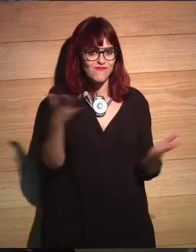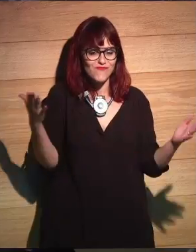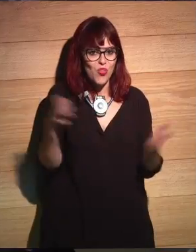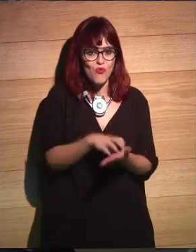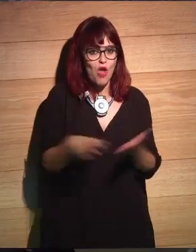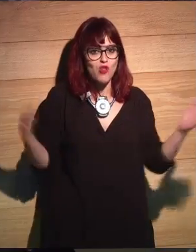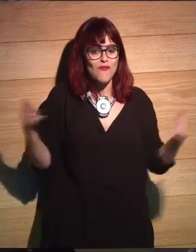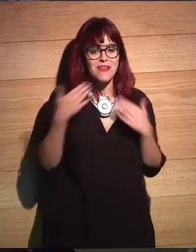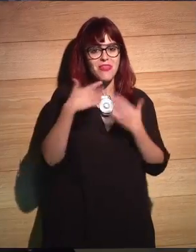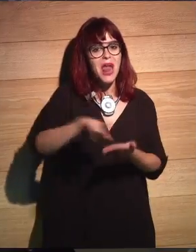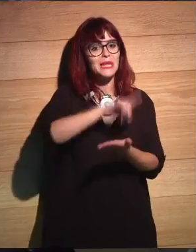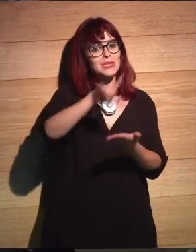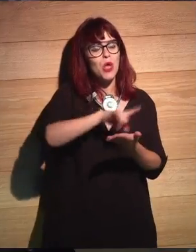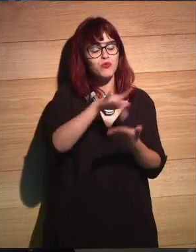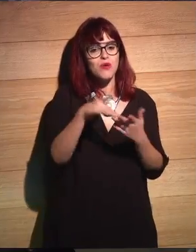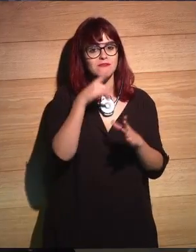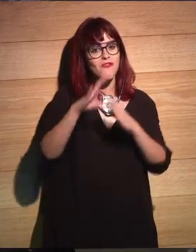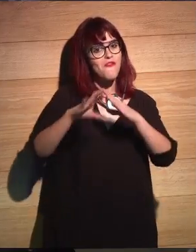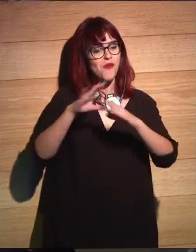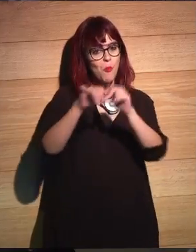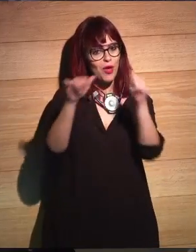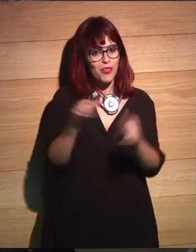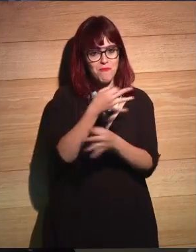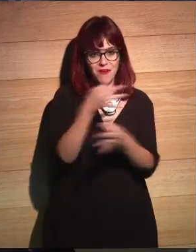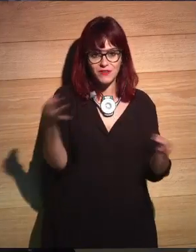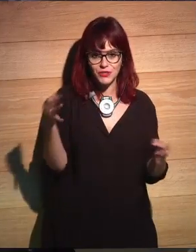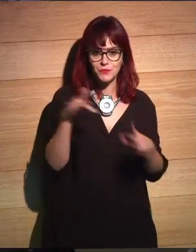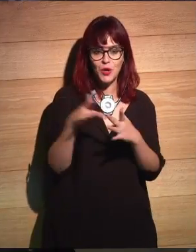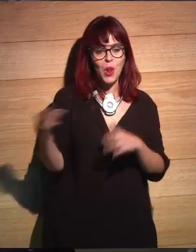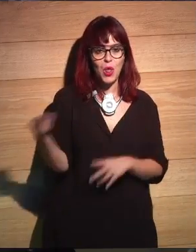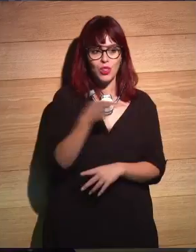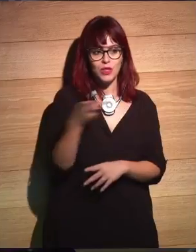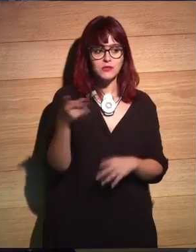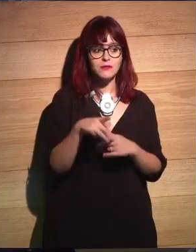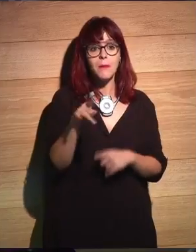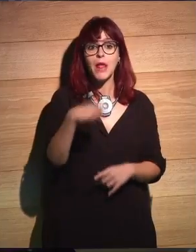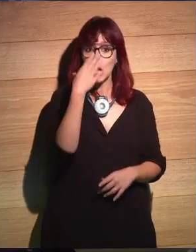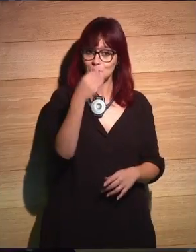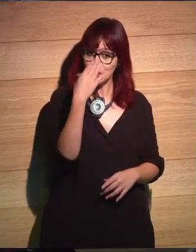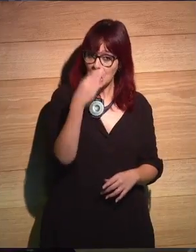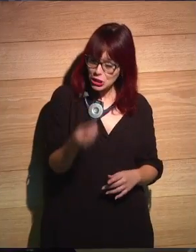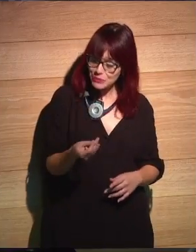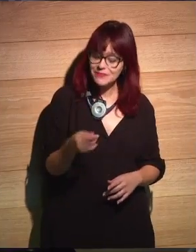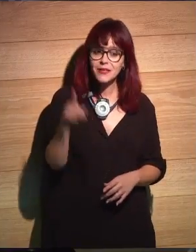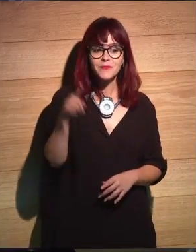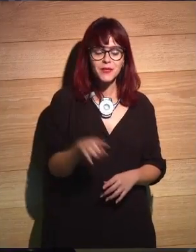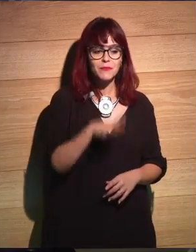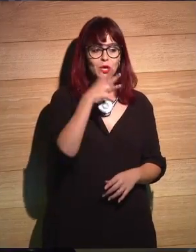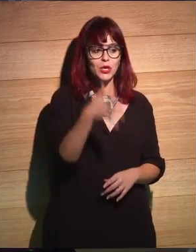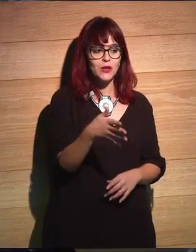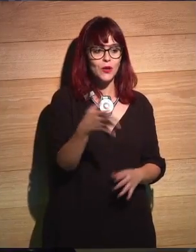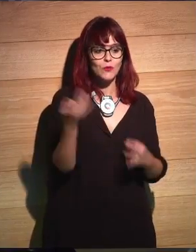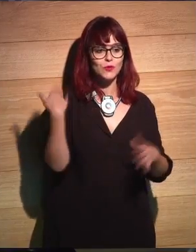easily, and this is the living proof that literature is the best communication means that exists, and dogs as